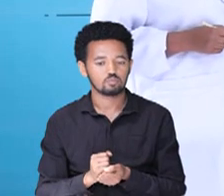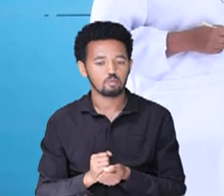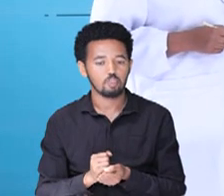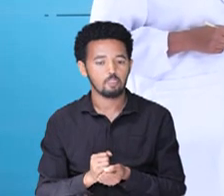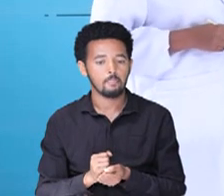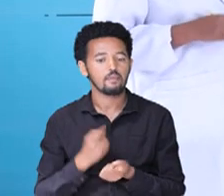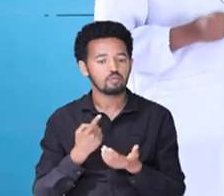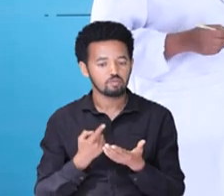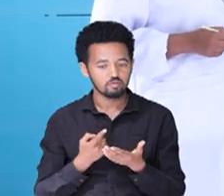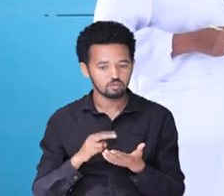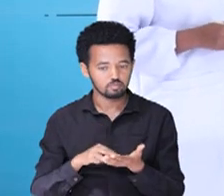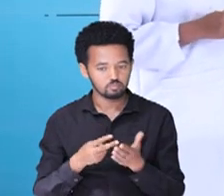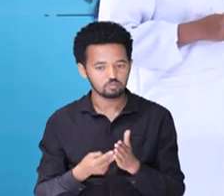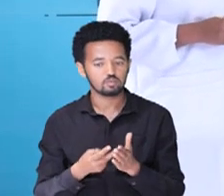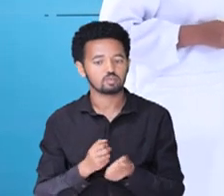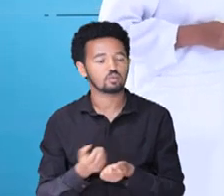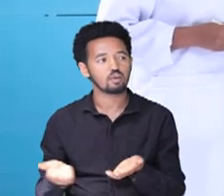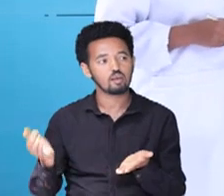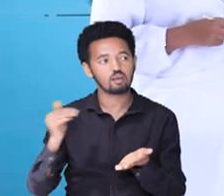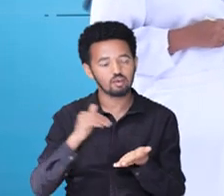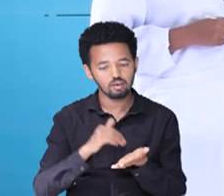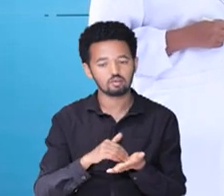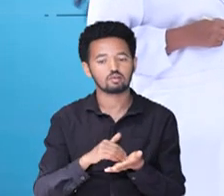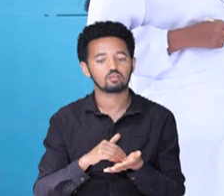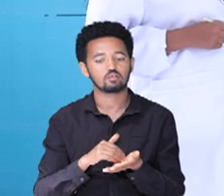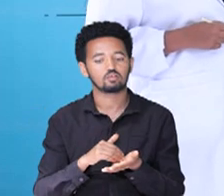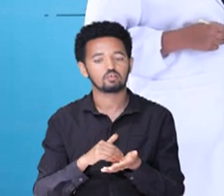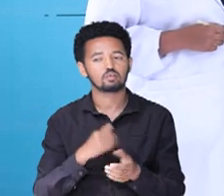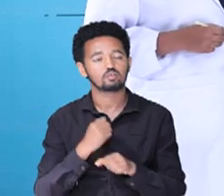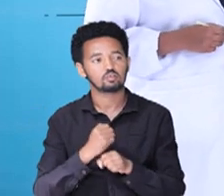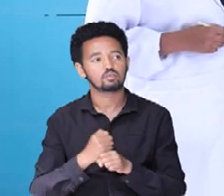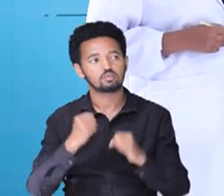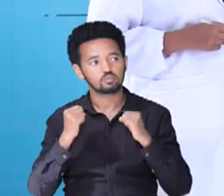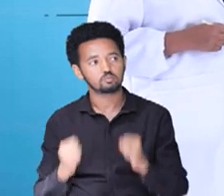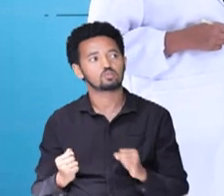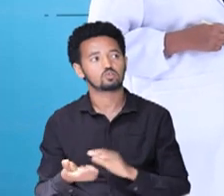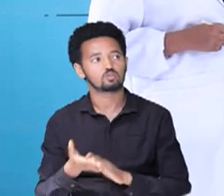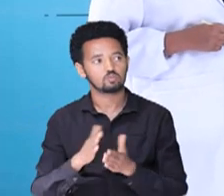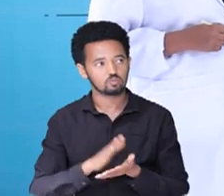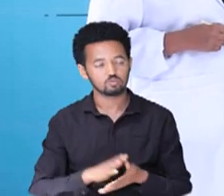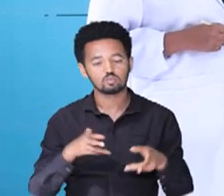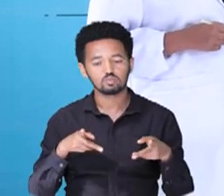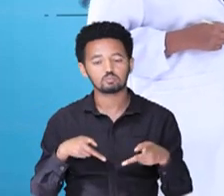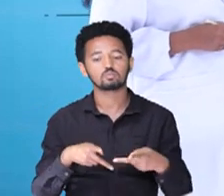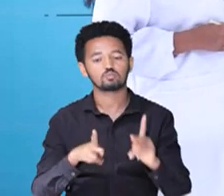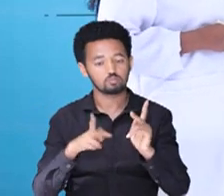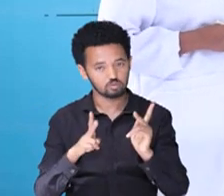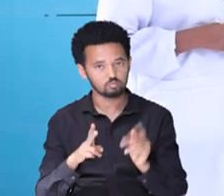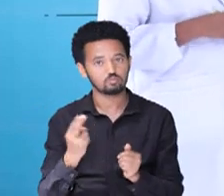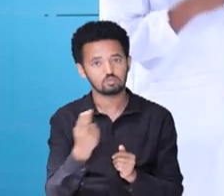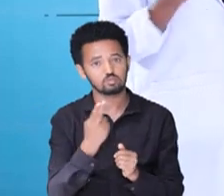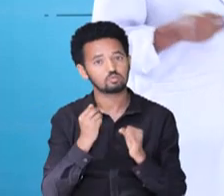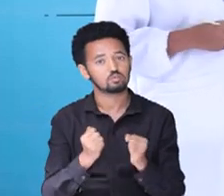rotation means planting different crops alternatively on a farm. This